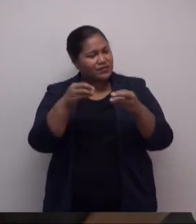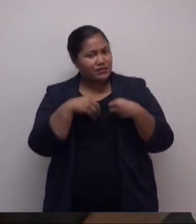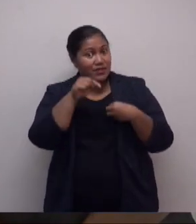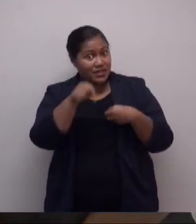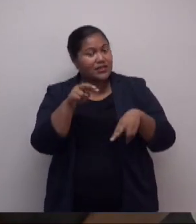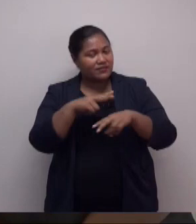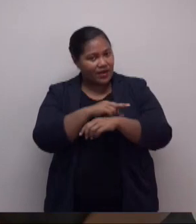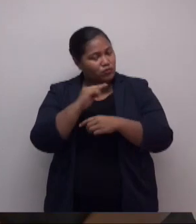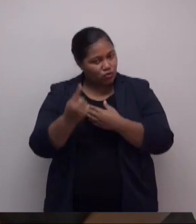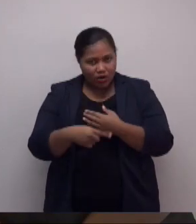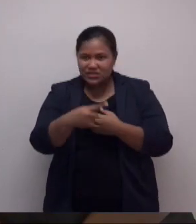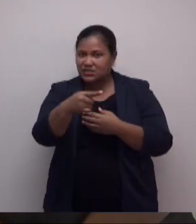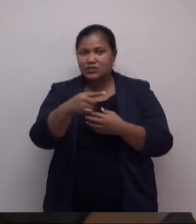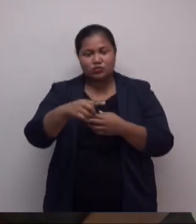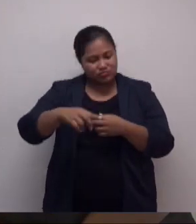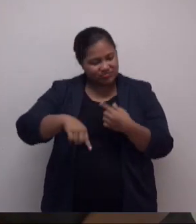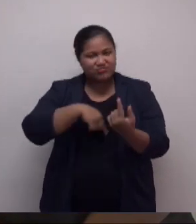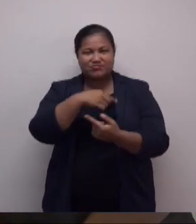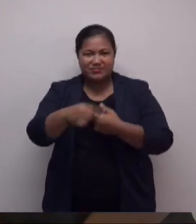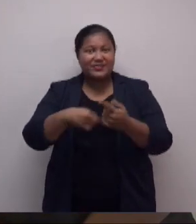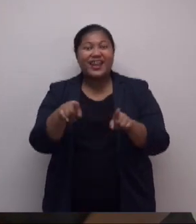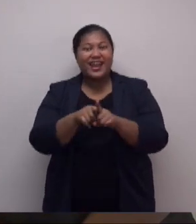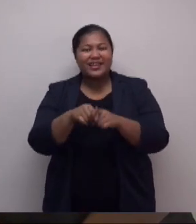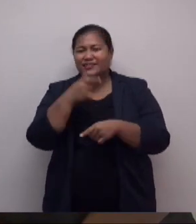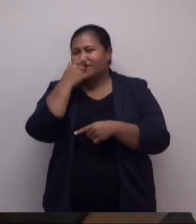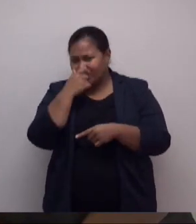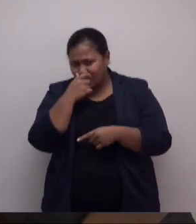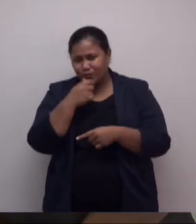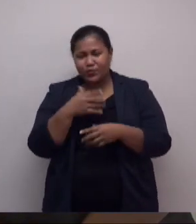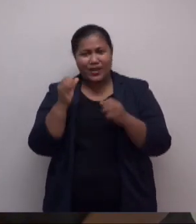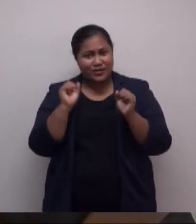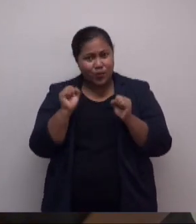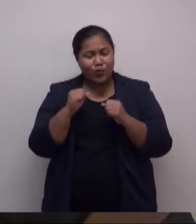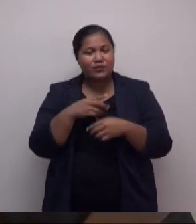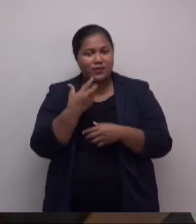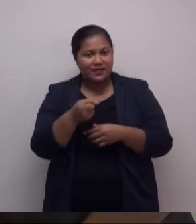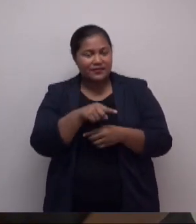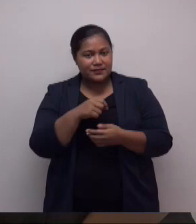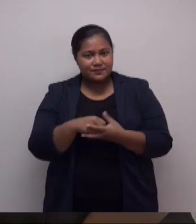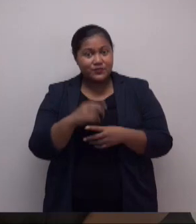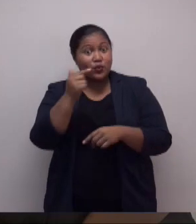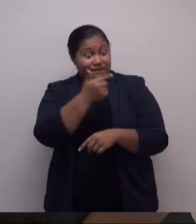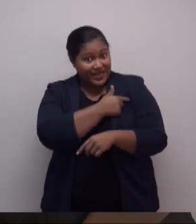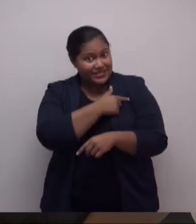will continue to circulate like the common flu, and that vaccines are the most sustainable way